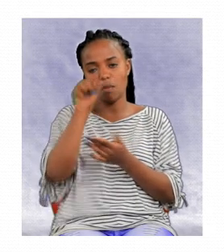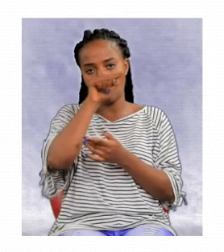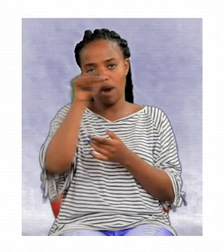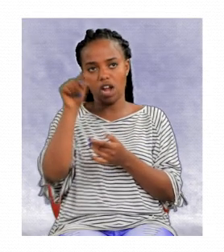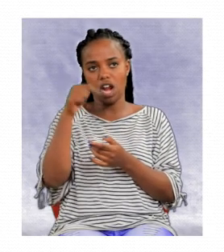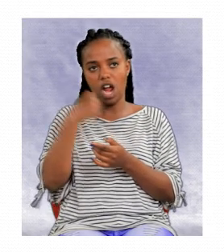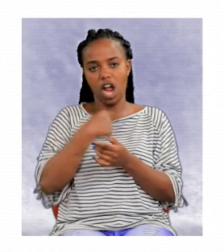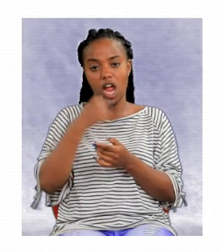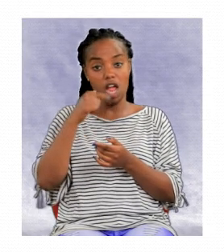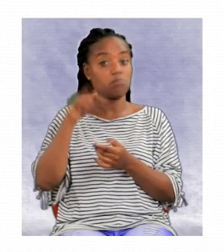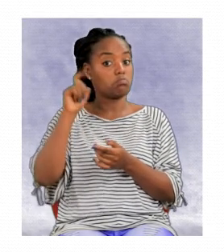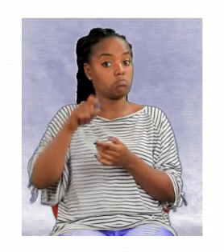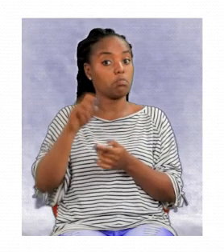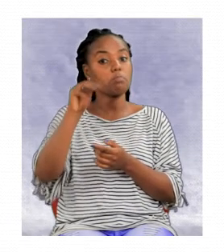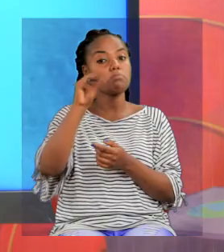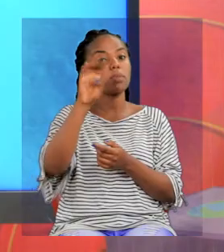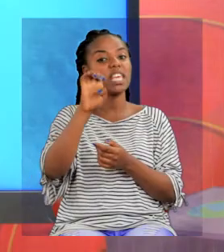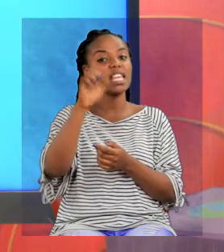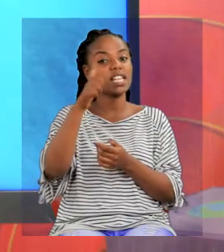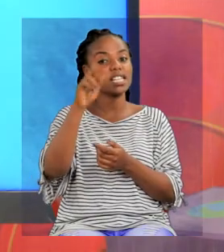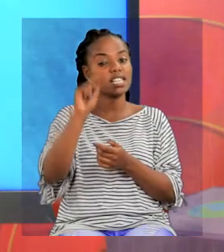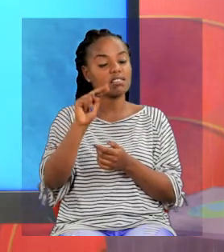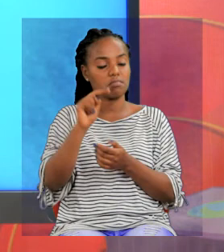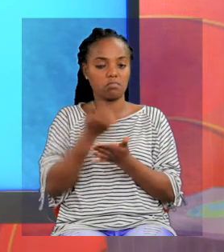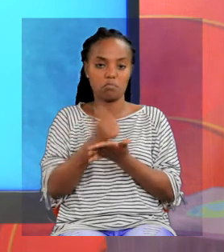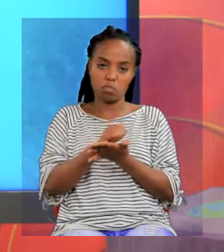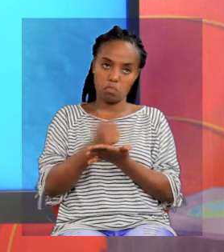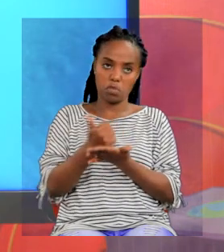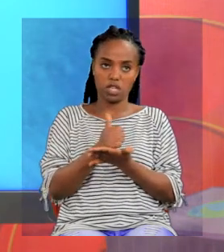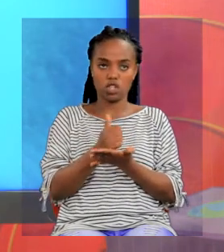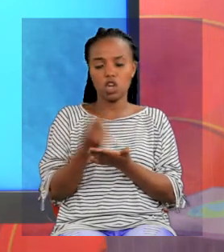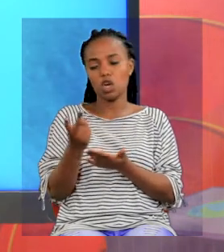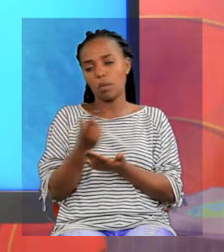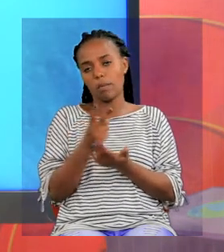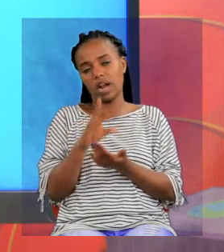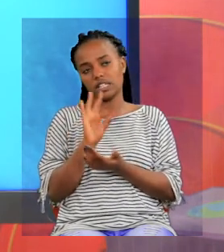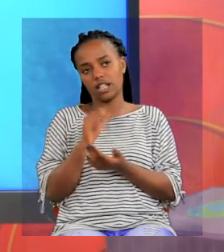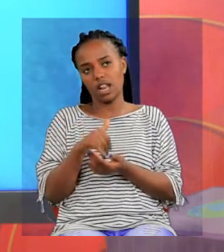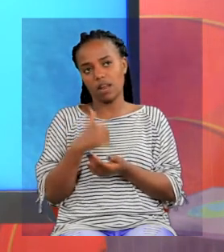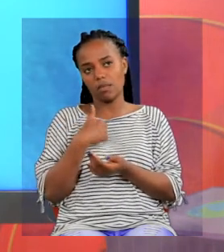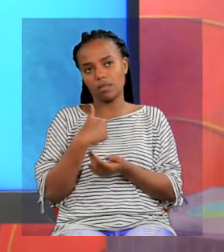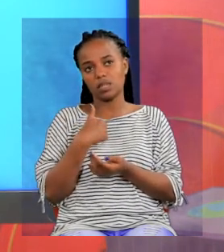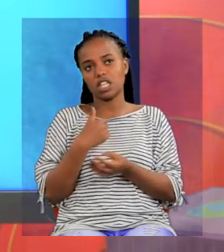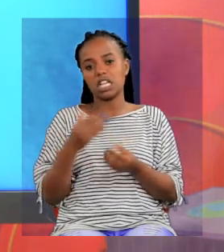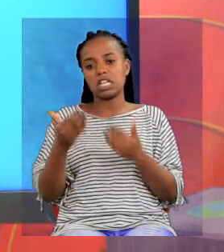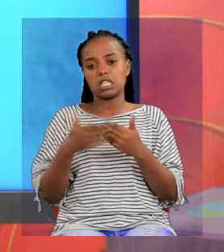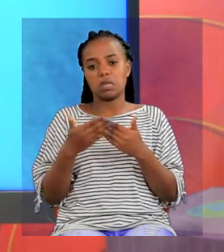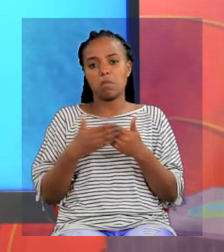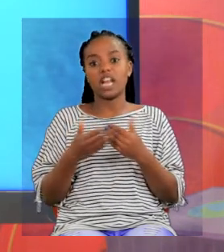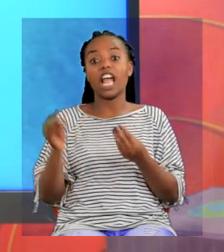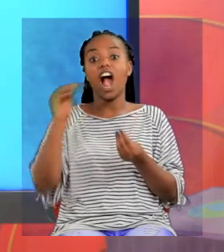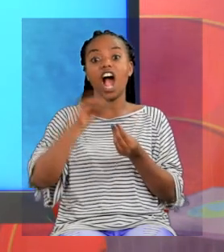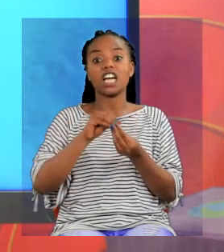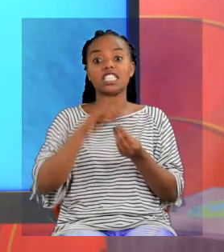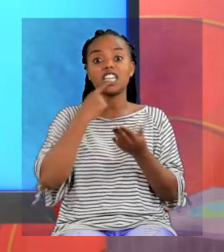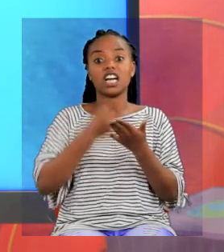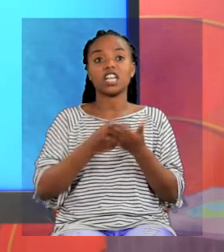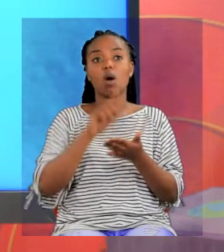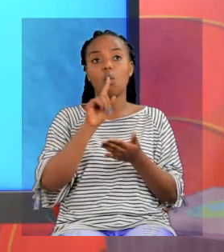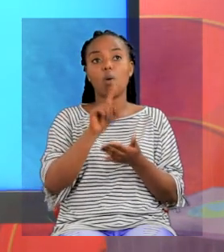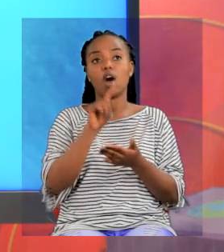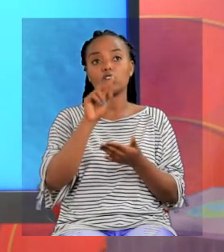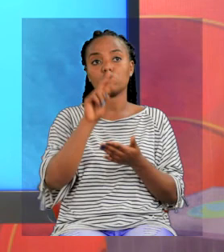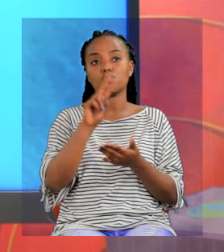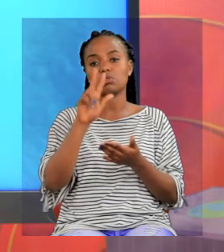first I need to find the mean. The mean of this set of data, simply add and divide 1, 2,